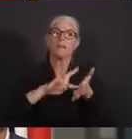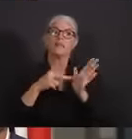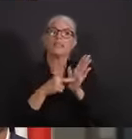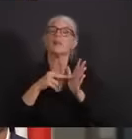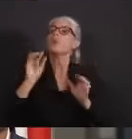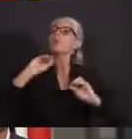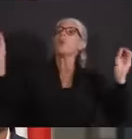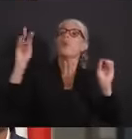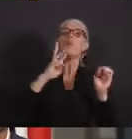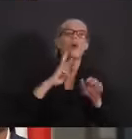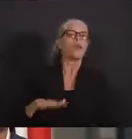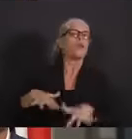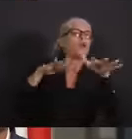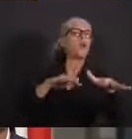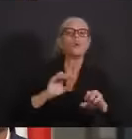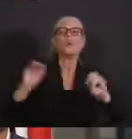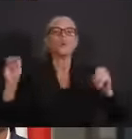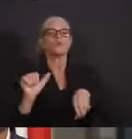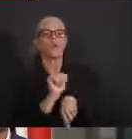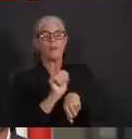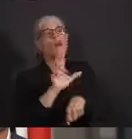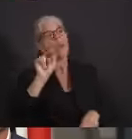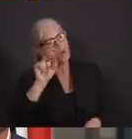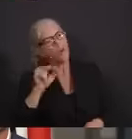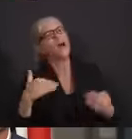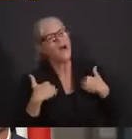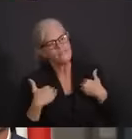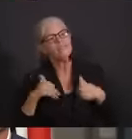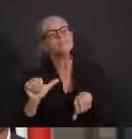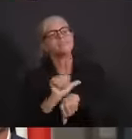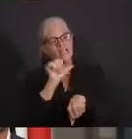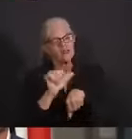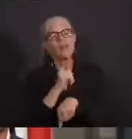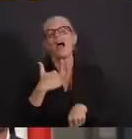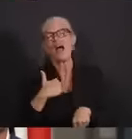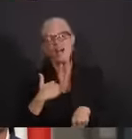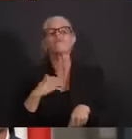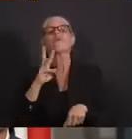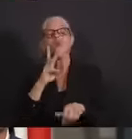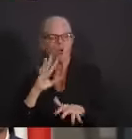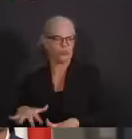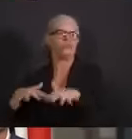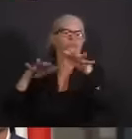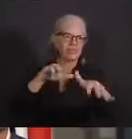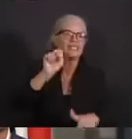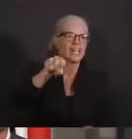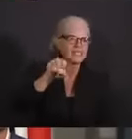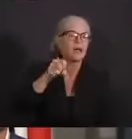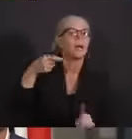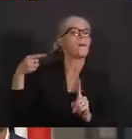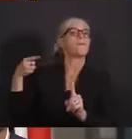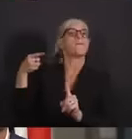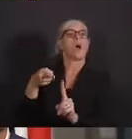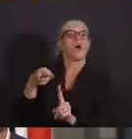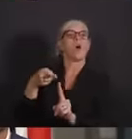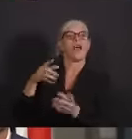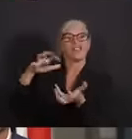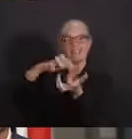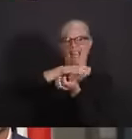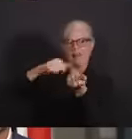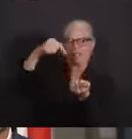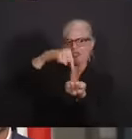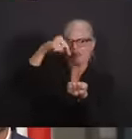there's not hazards. There is. It's a serious, serious storm. But in terms of some of the damage that we're going to see